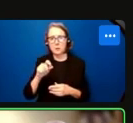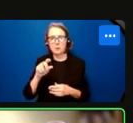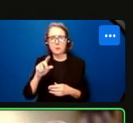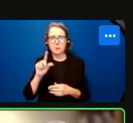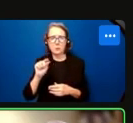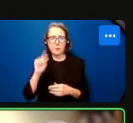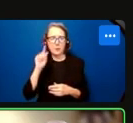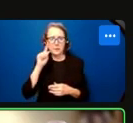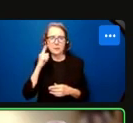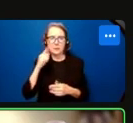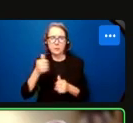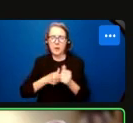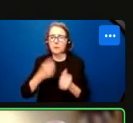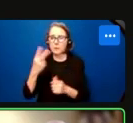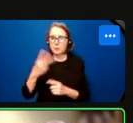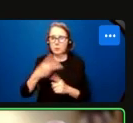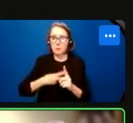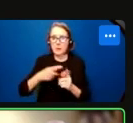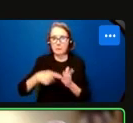every two-month bill.